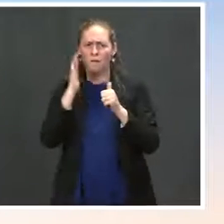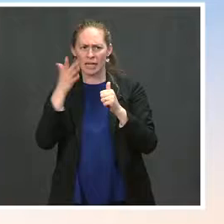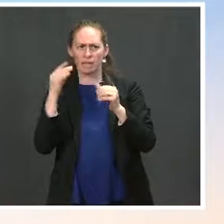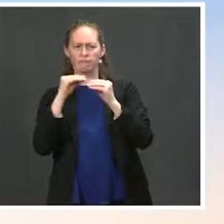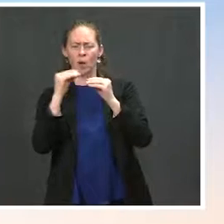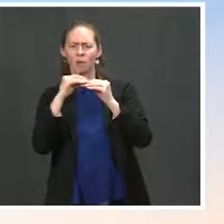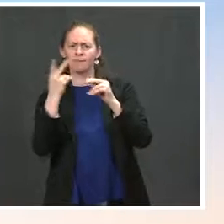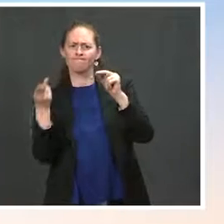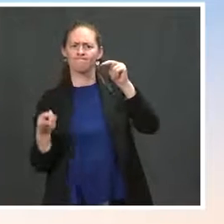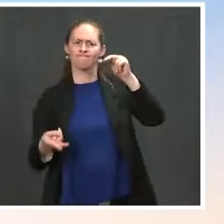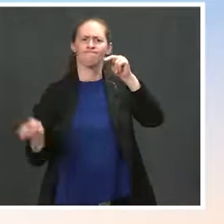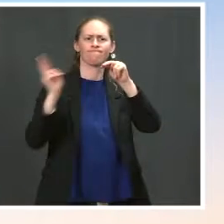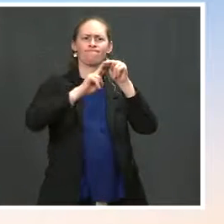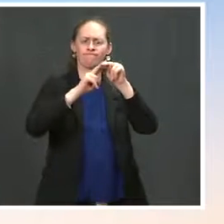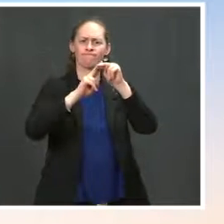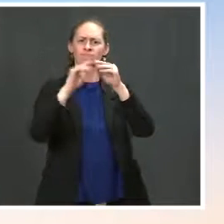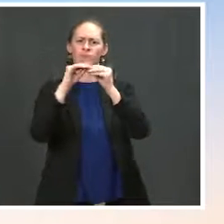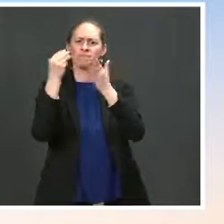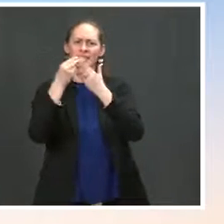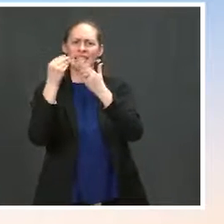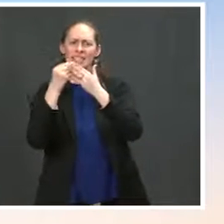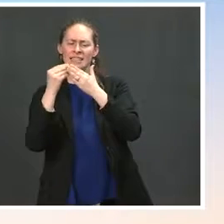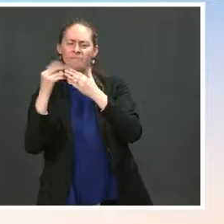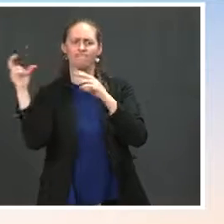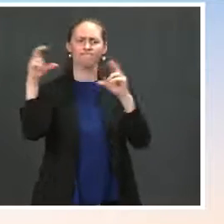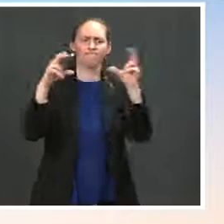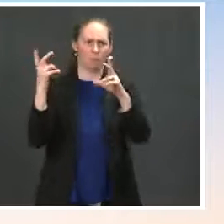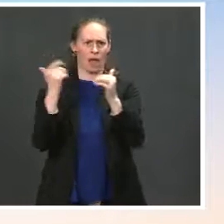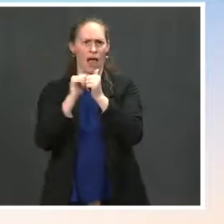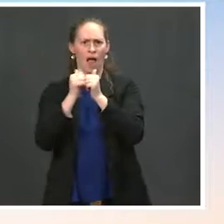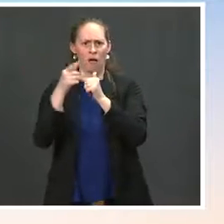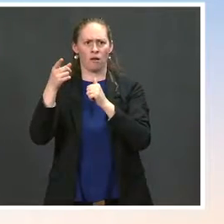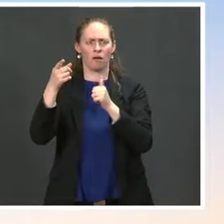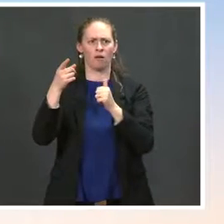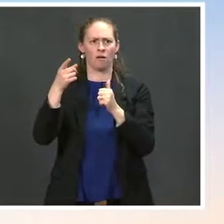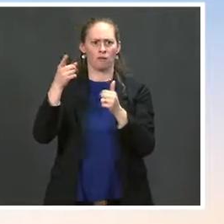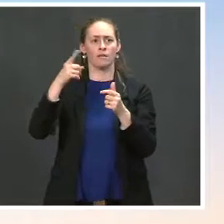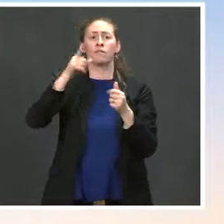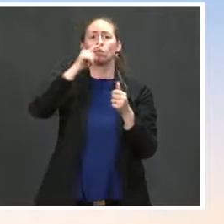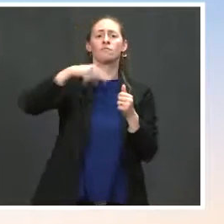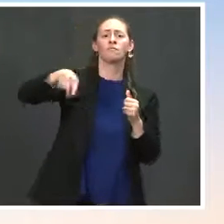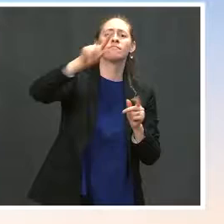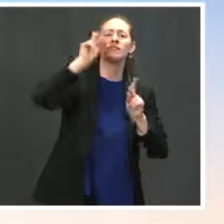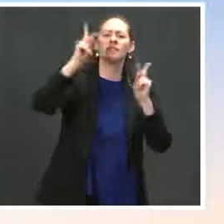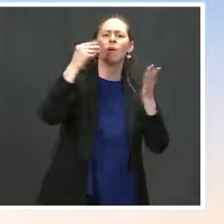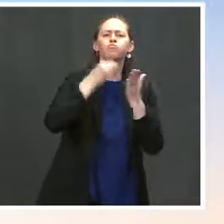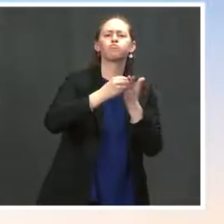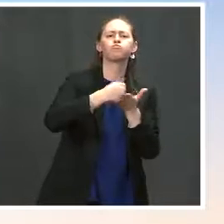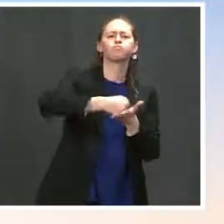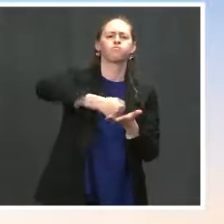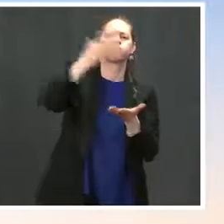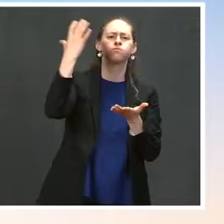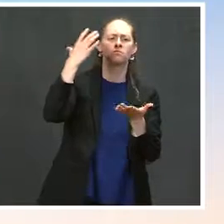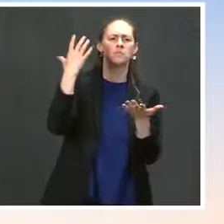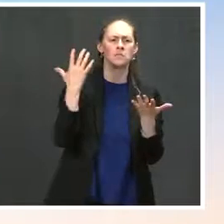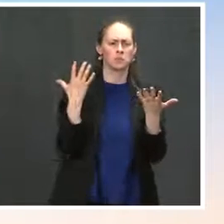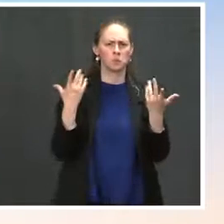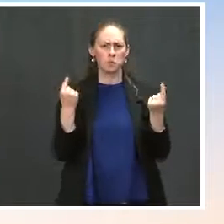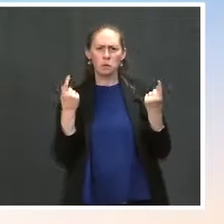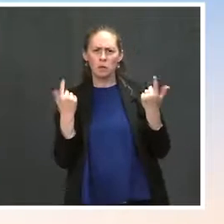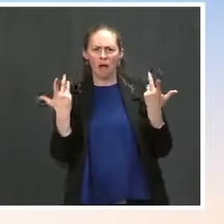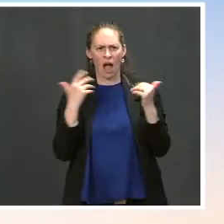high-income Americans. Can you tell us any more about that plan? And do you have any concerns that that